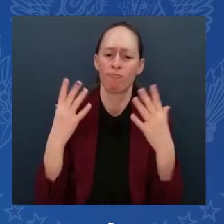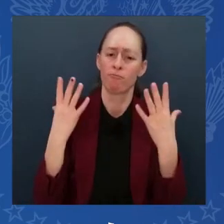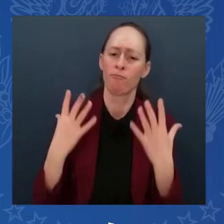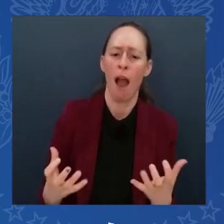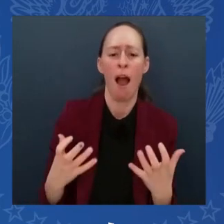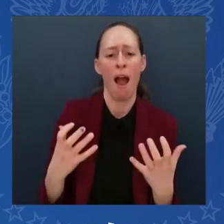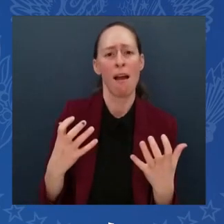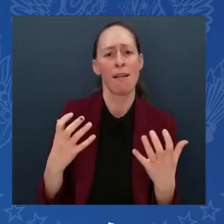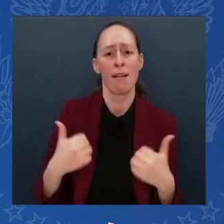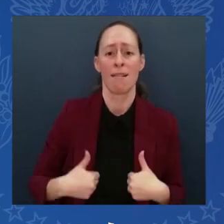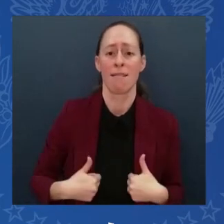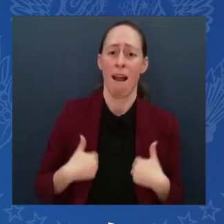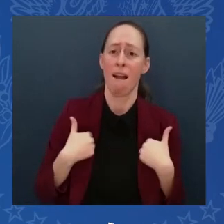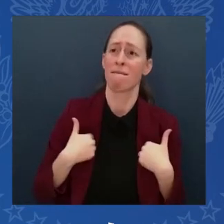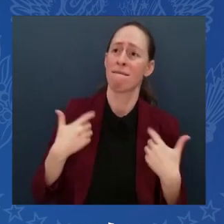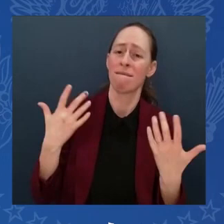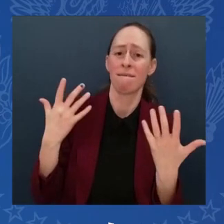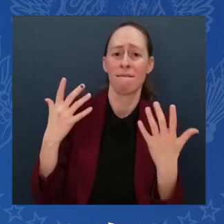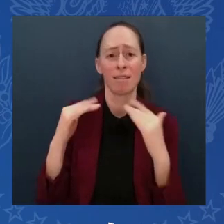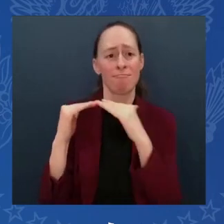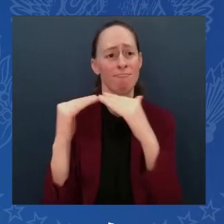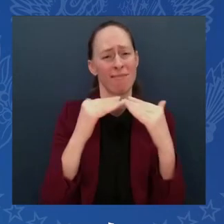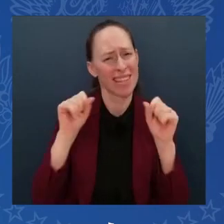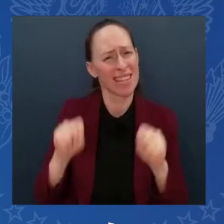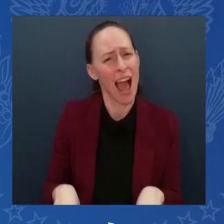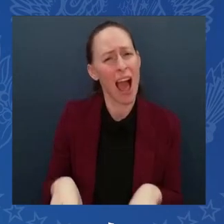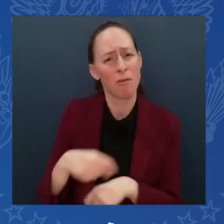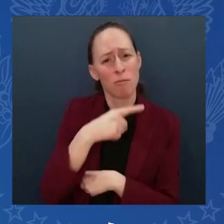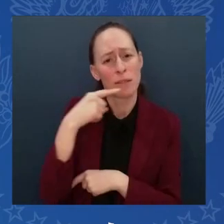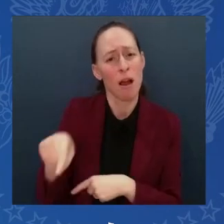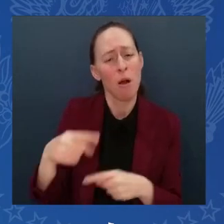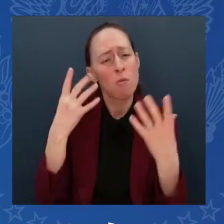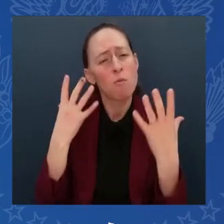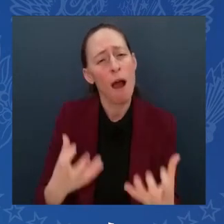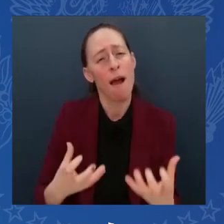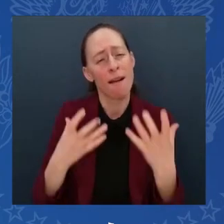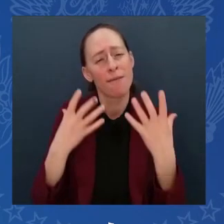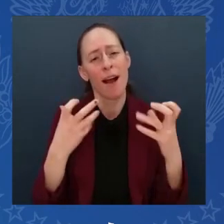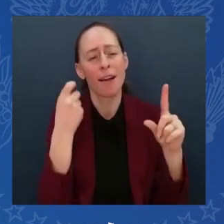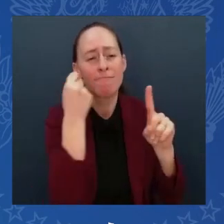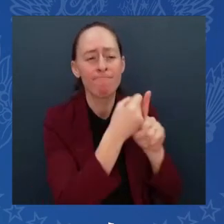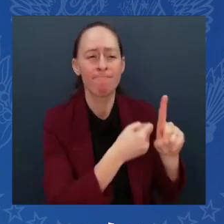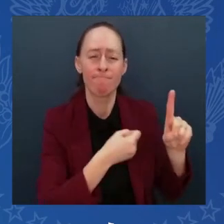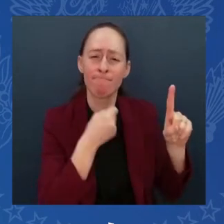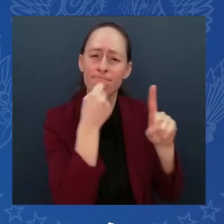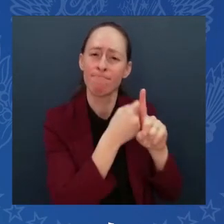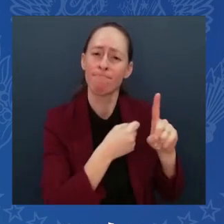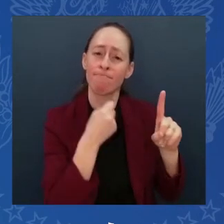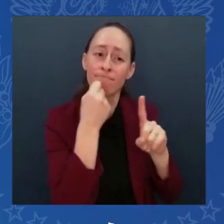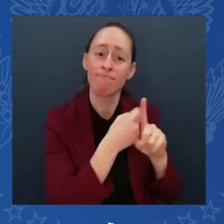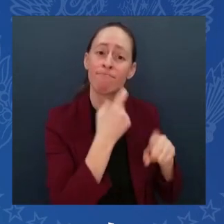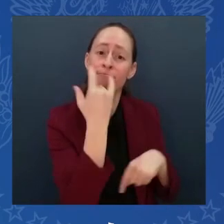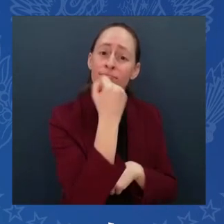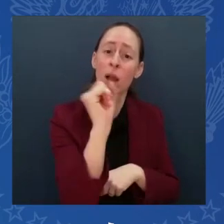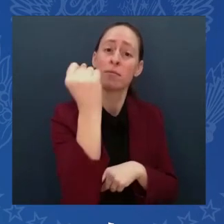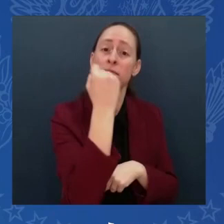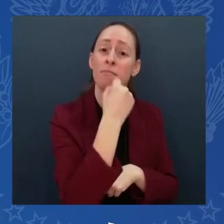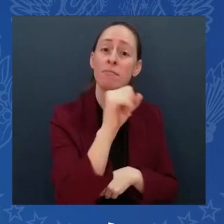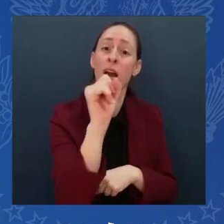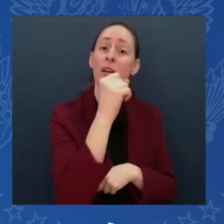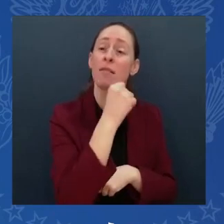it was a cause worth fighting for, and obviously even dying for. This tragedy reminds us of the stakes of this